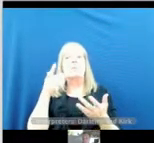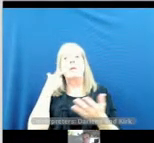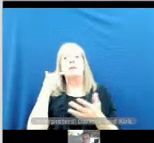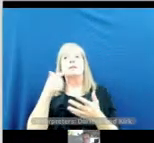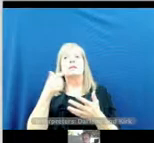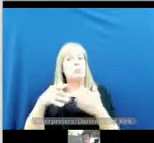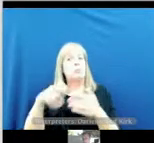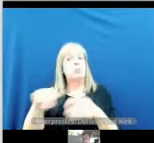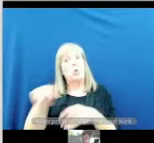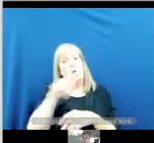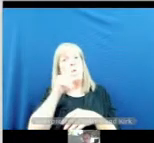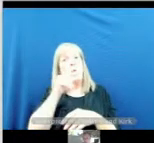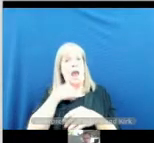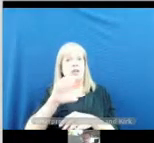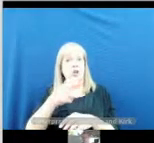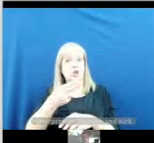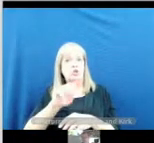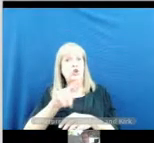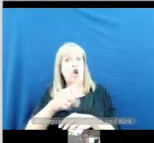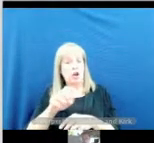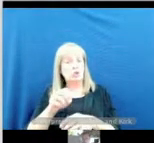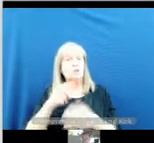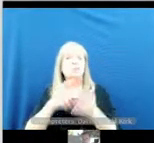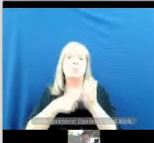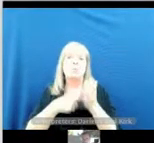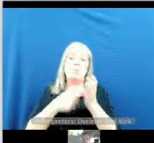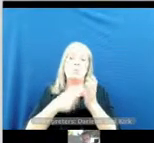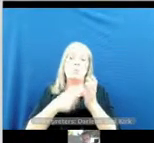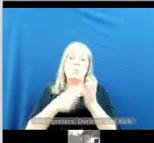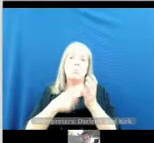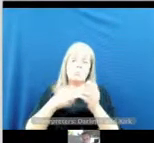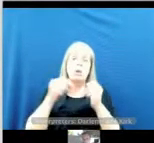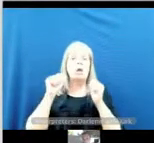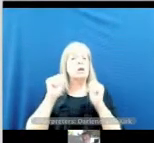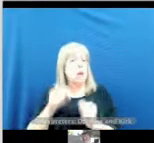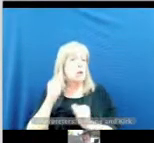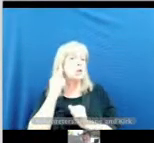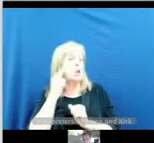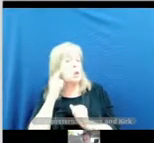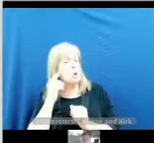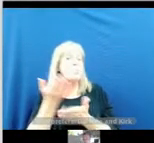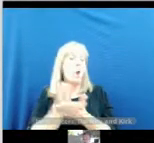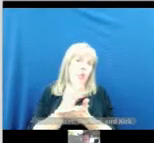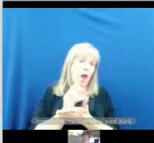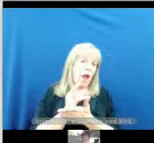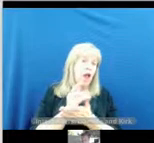has pretty typical hearing, all the way up to someone who has CHARD who's profoundly deaf.